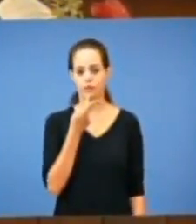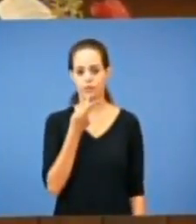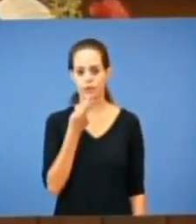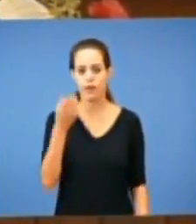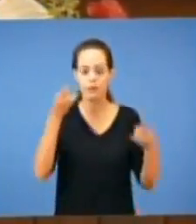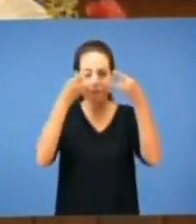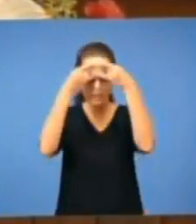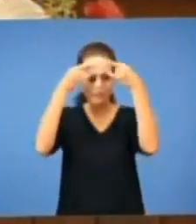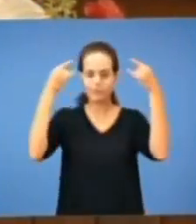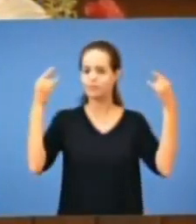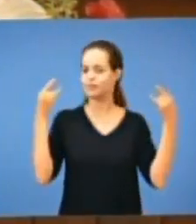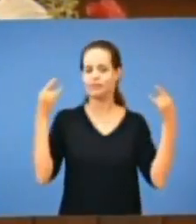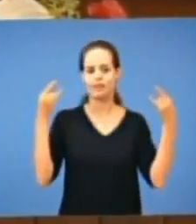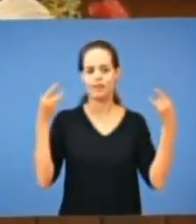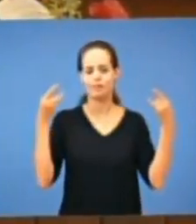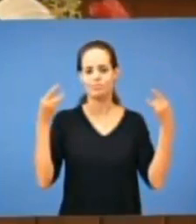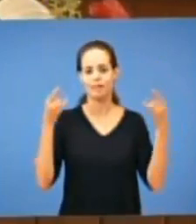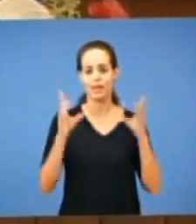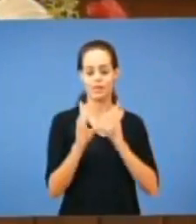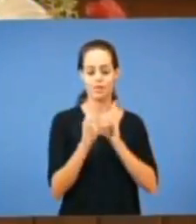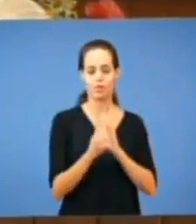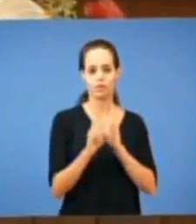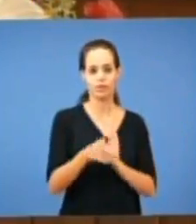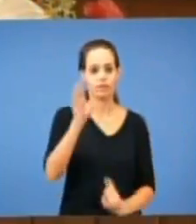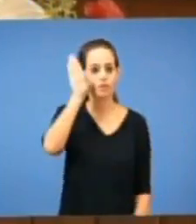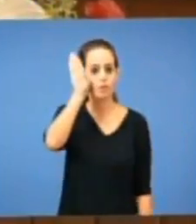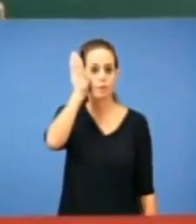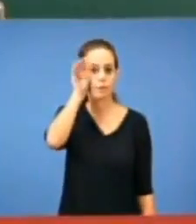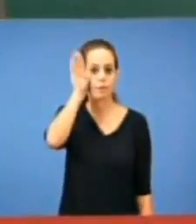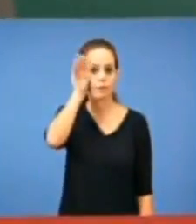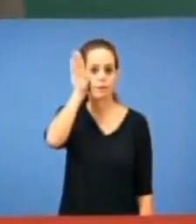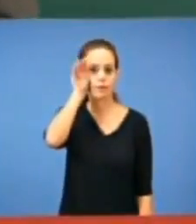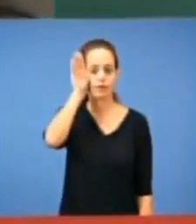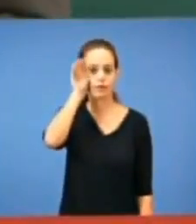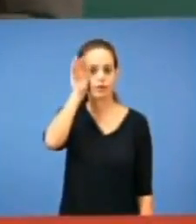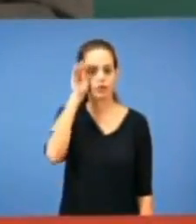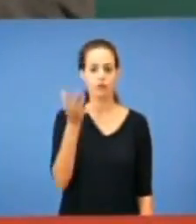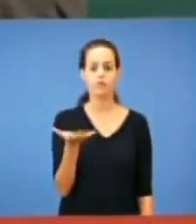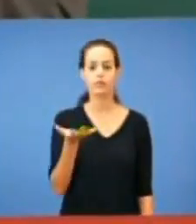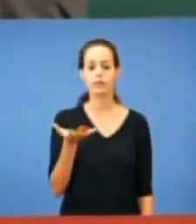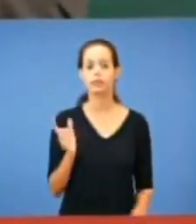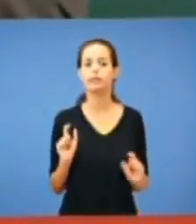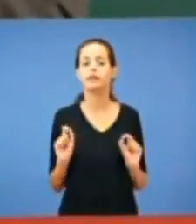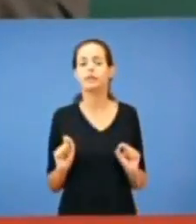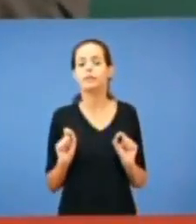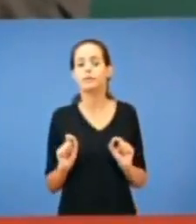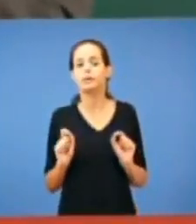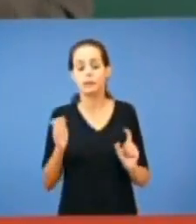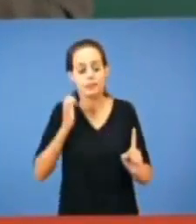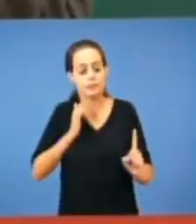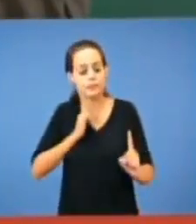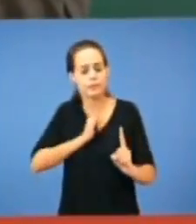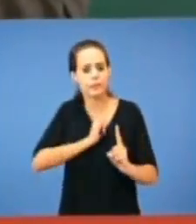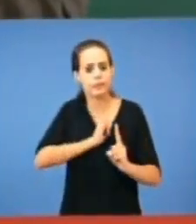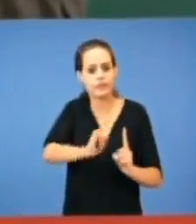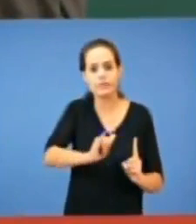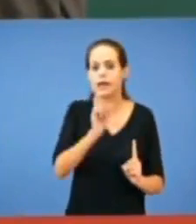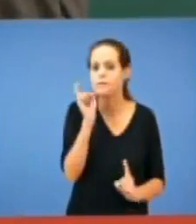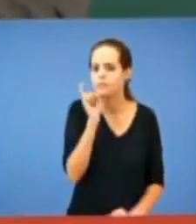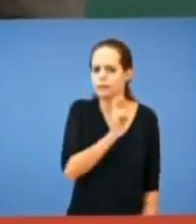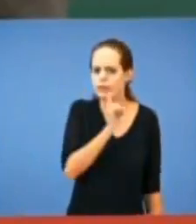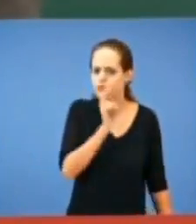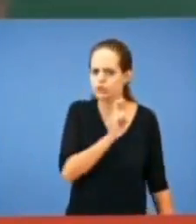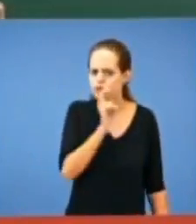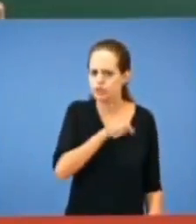because this material idolatry, the doctrine of Balaam was this. What did he want? He wanted to prophesize a